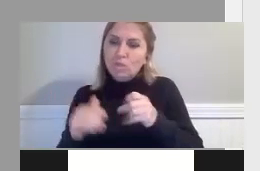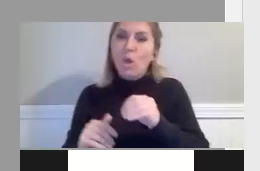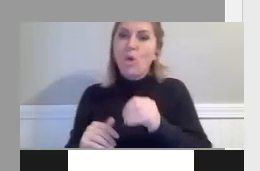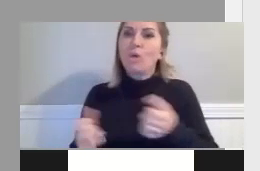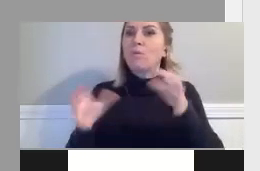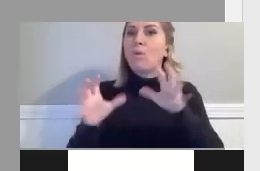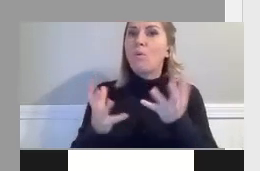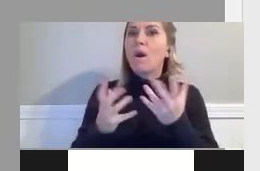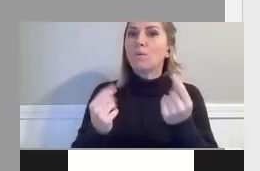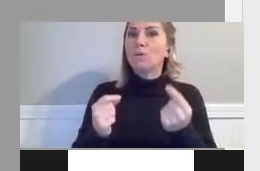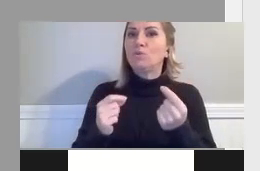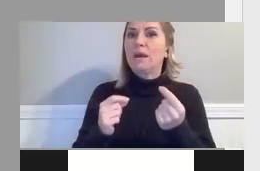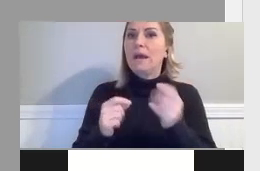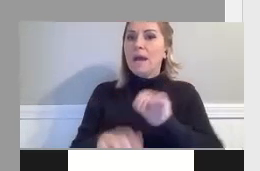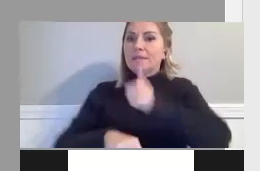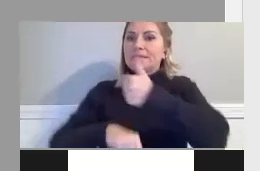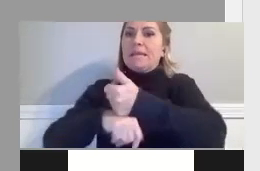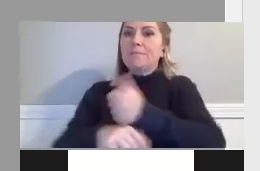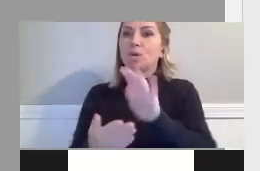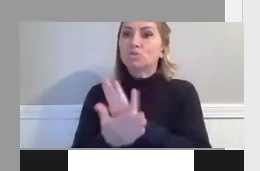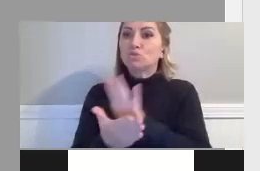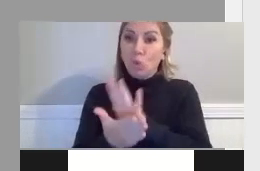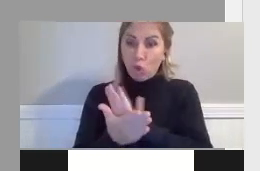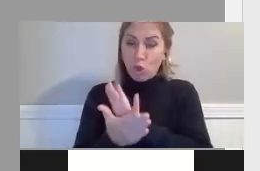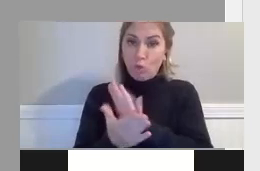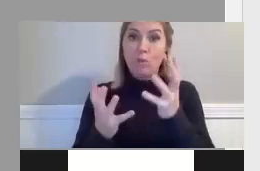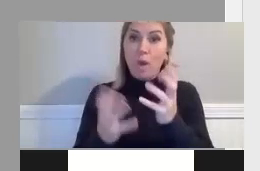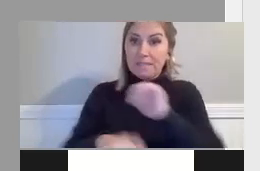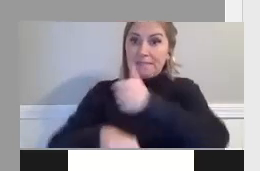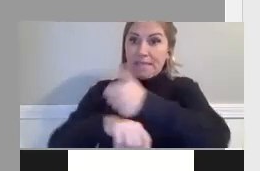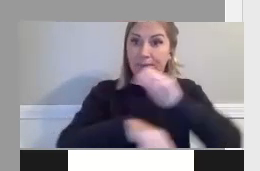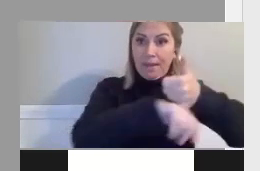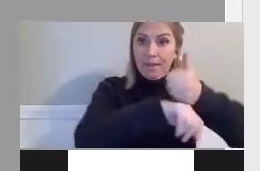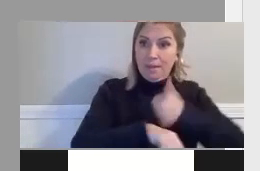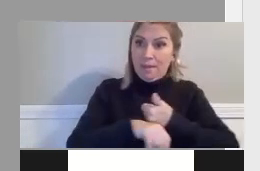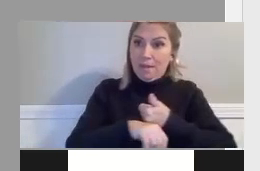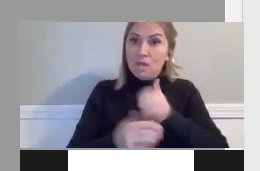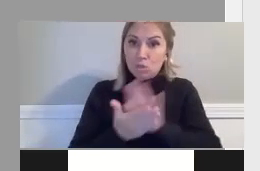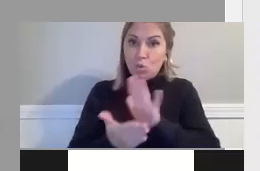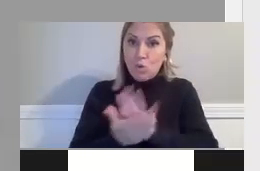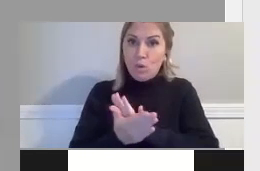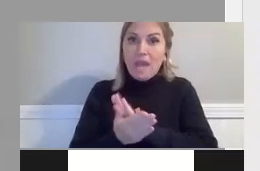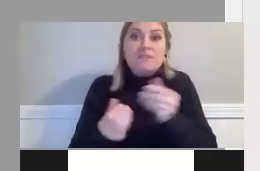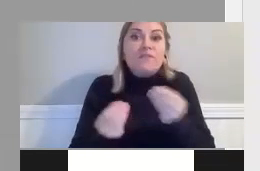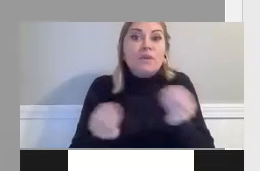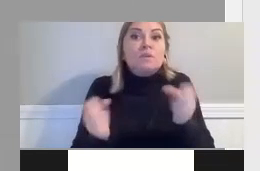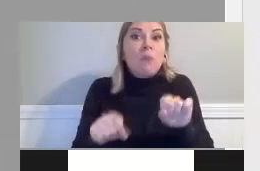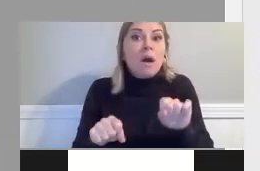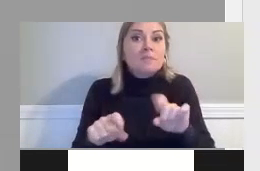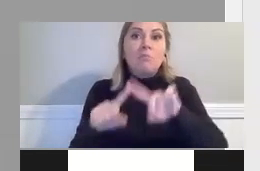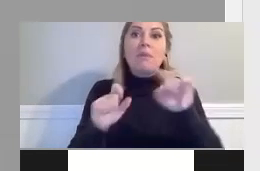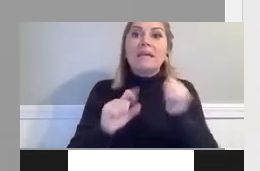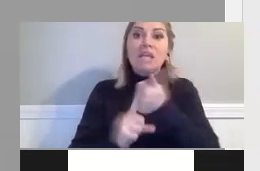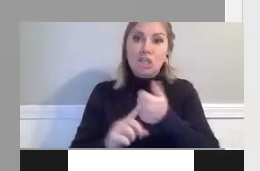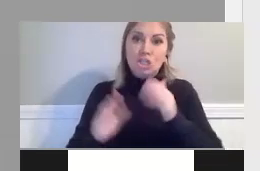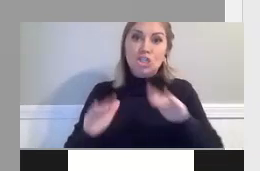school that is, you want to place schools that are as few schools as possible, but every child can be